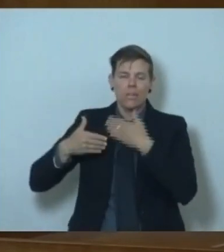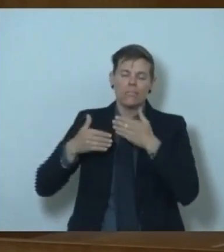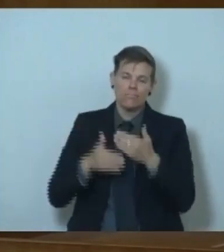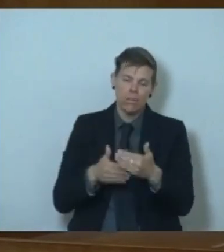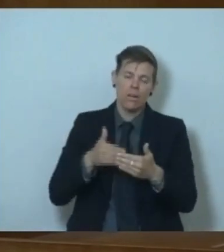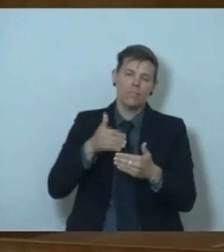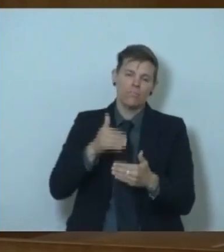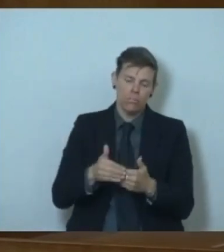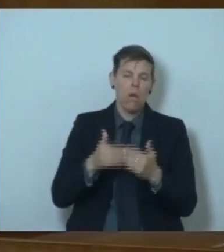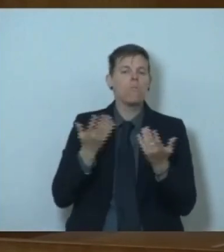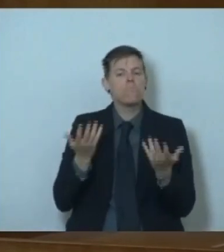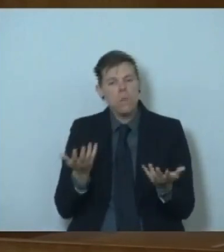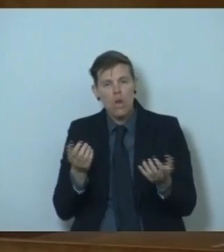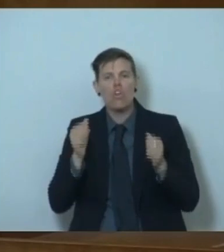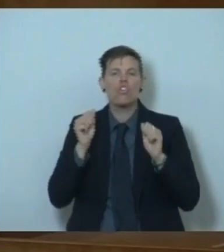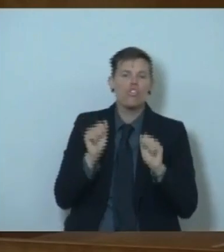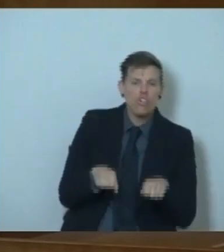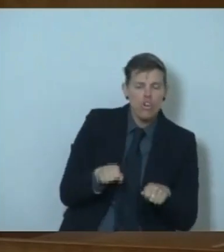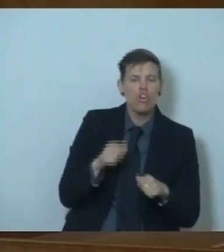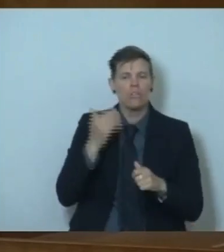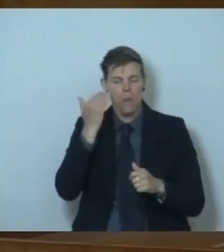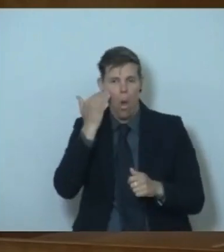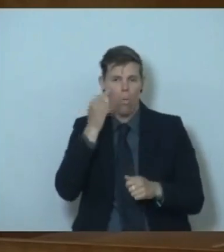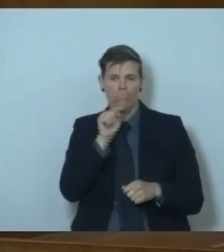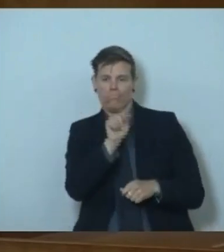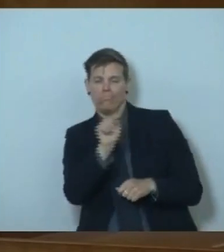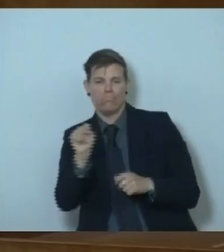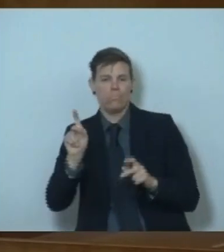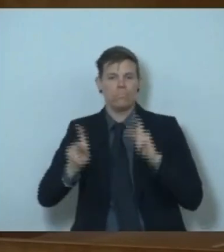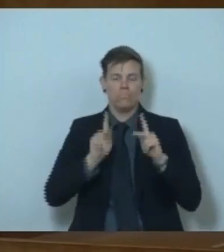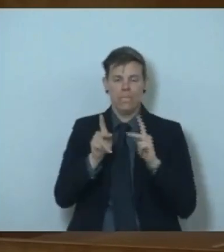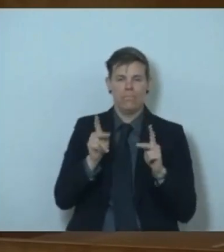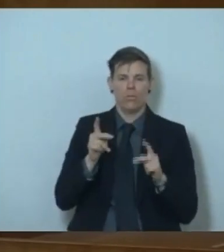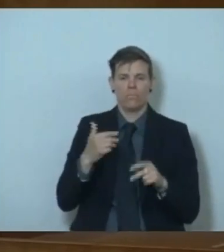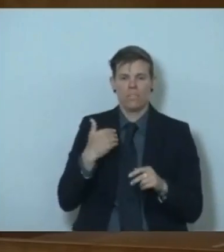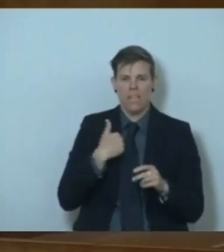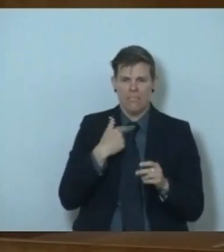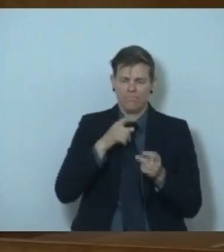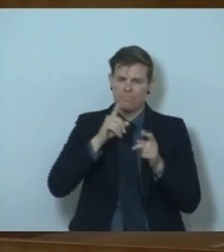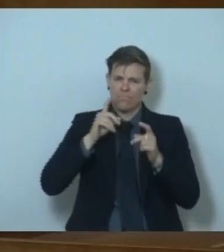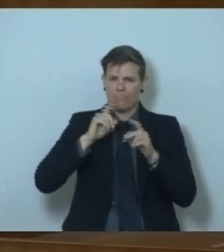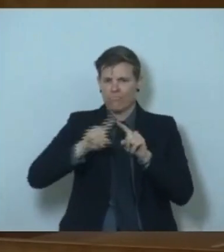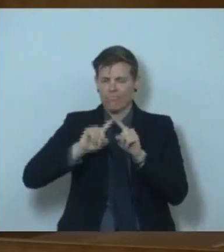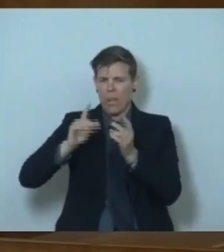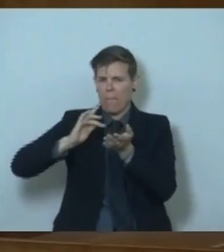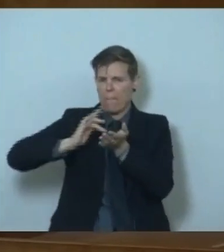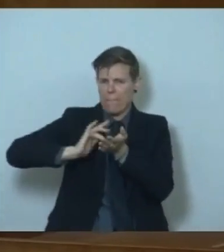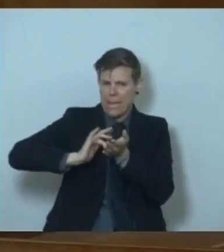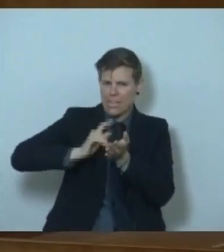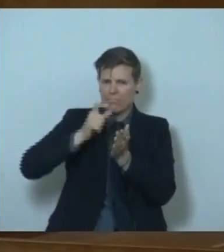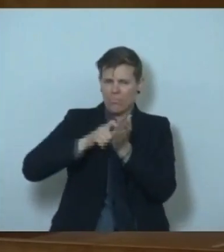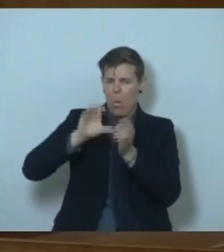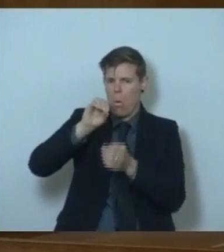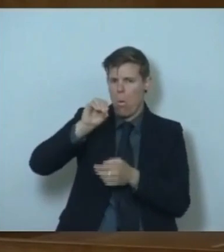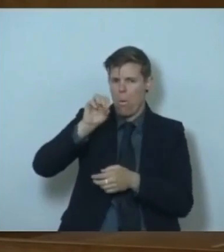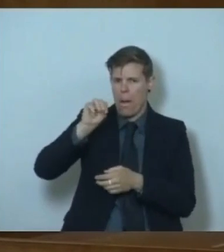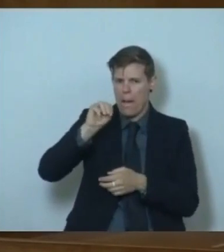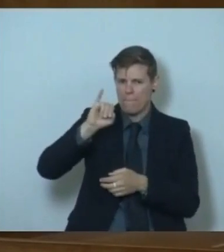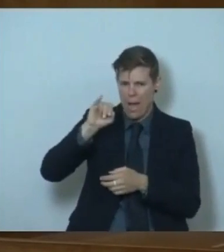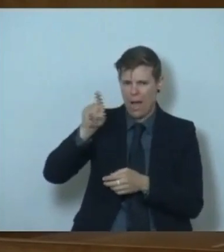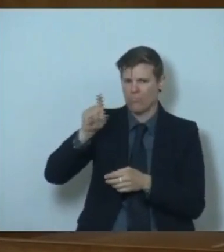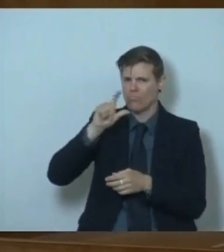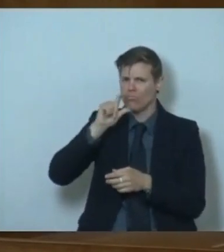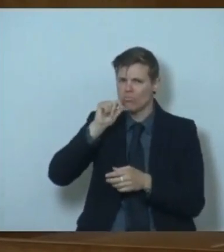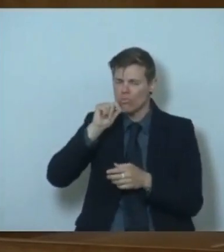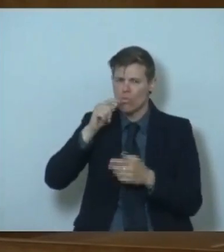Medical Investigator evaluations or post-mortem cultures, sometimes people die in their home of what is presumed